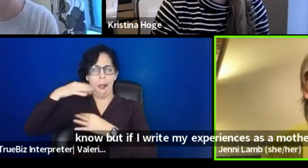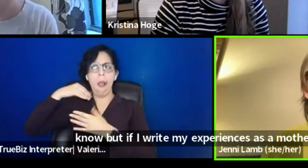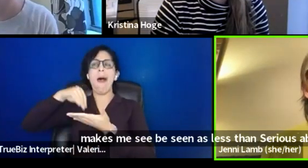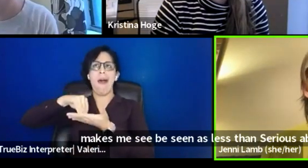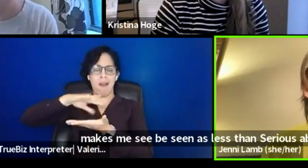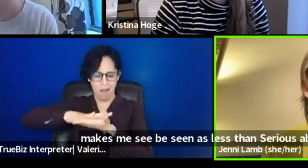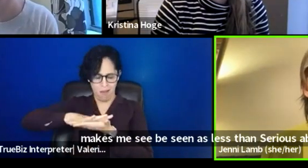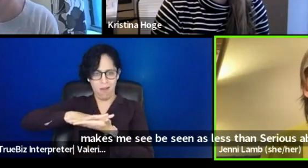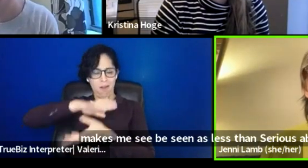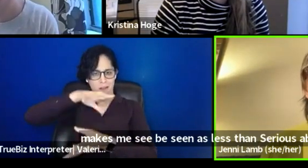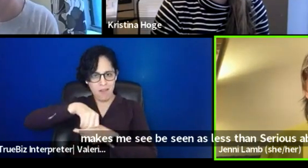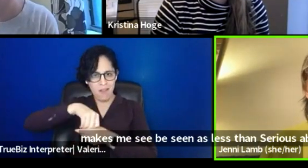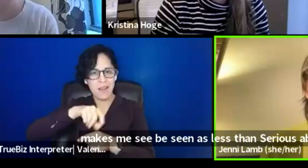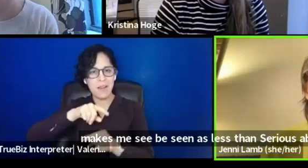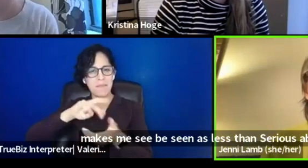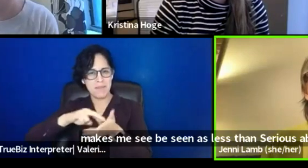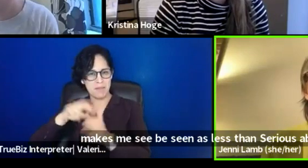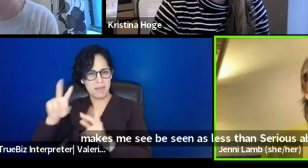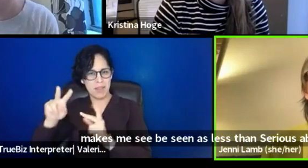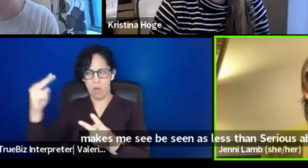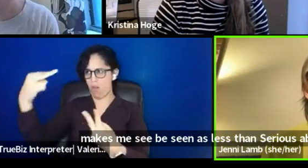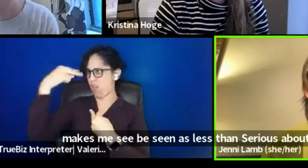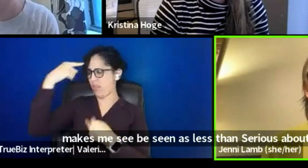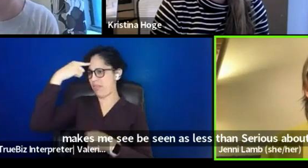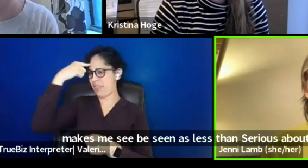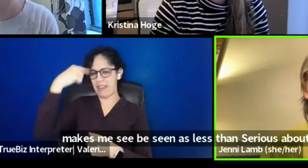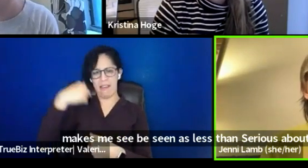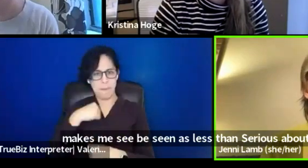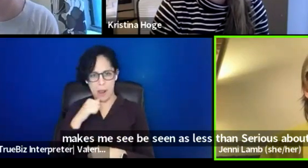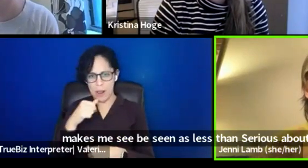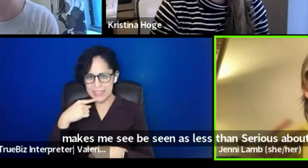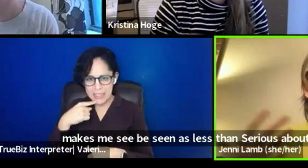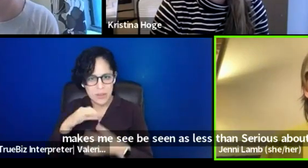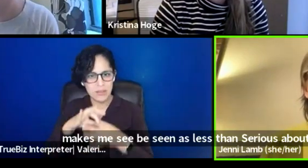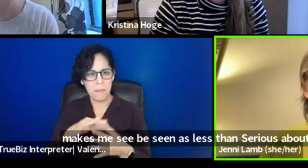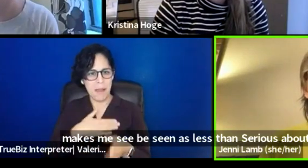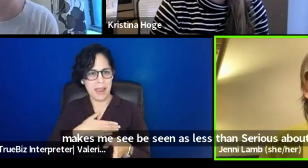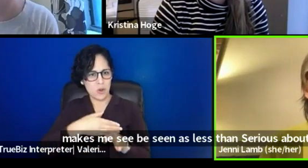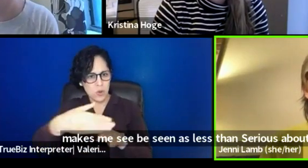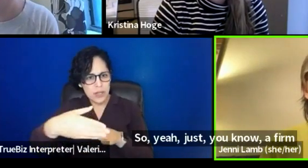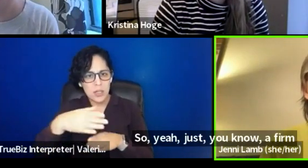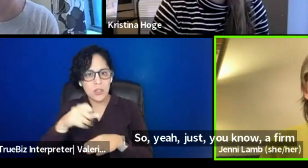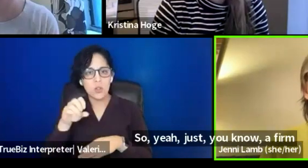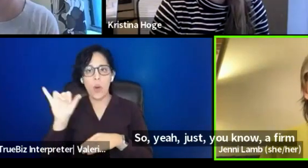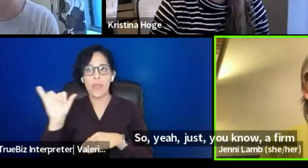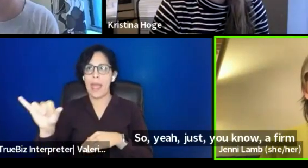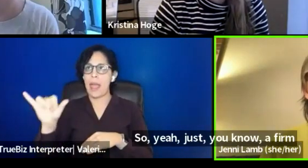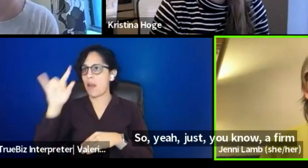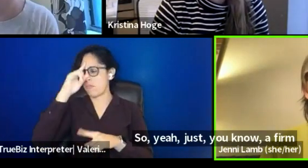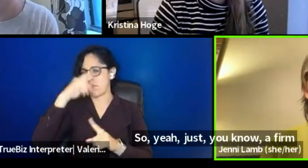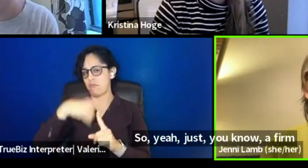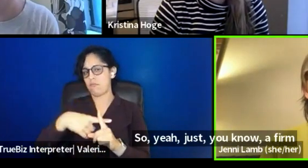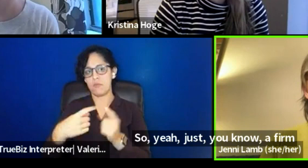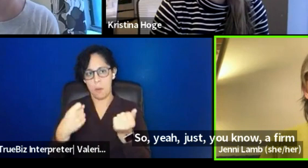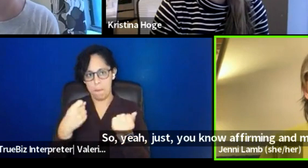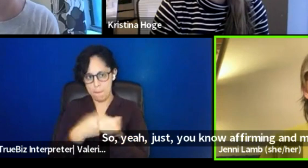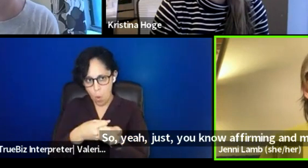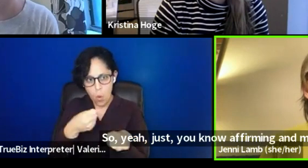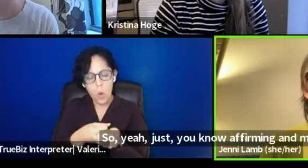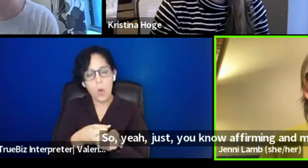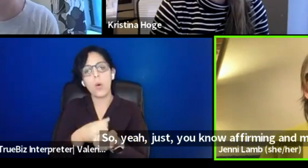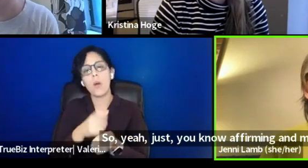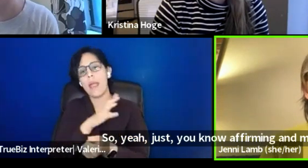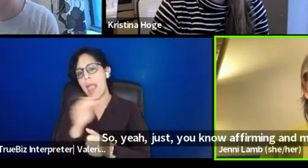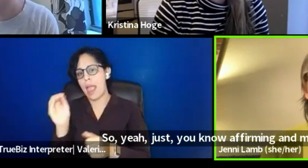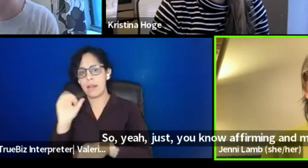my career. So yeah, just, you know, affirming and making a